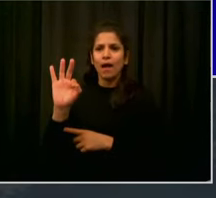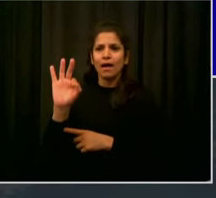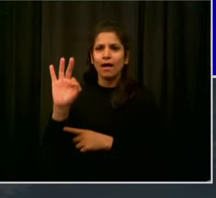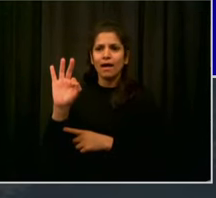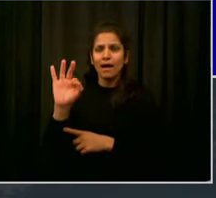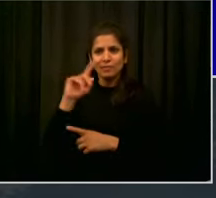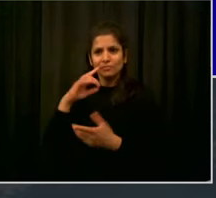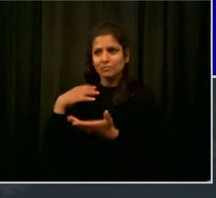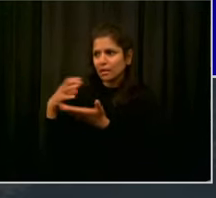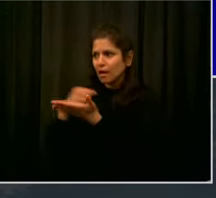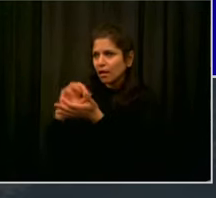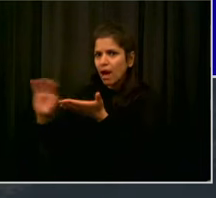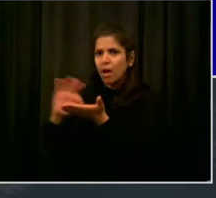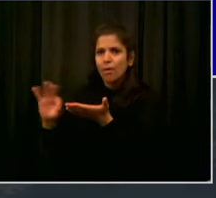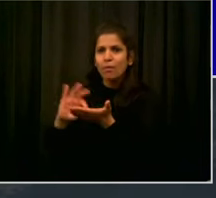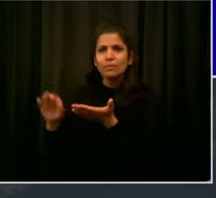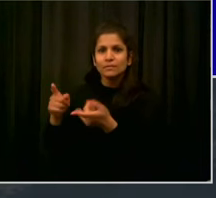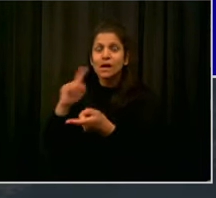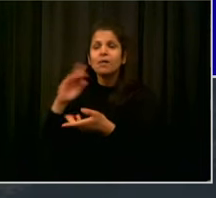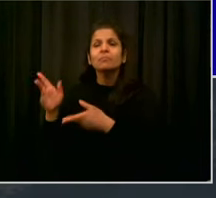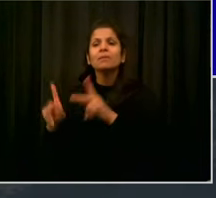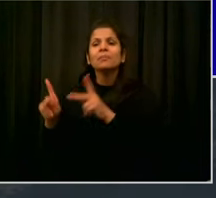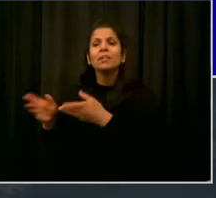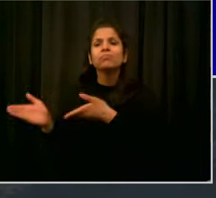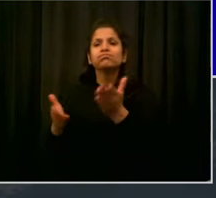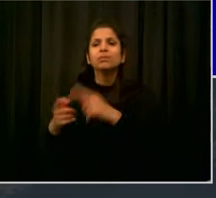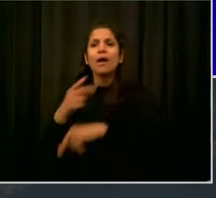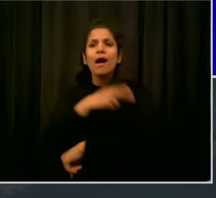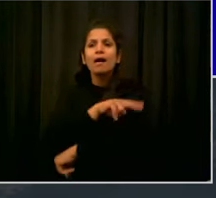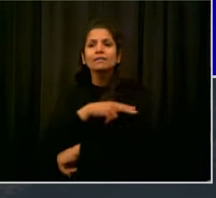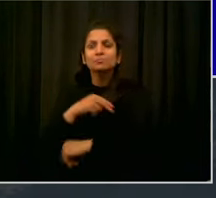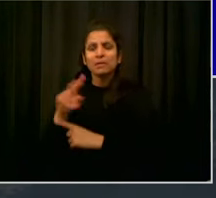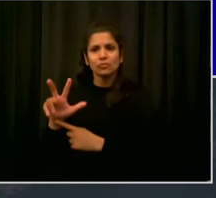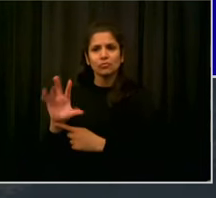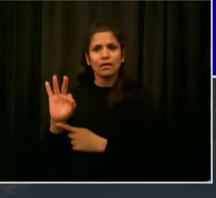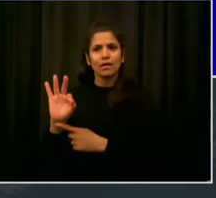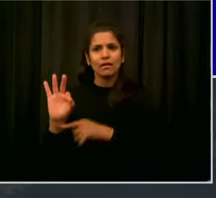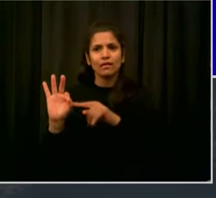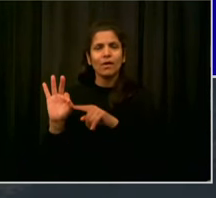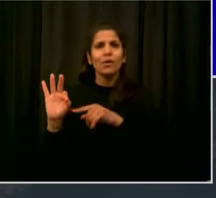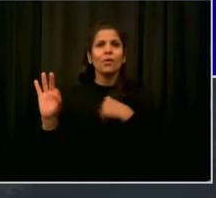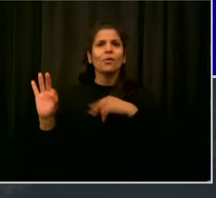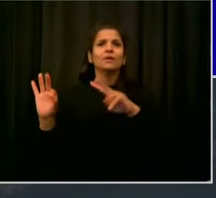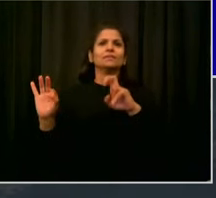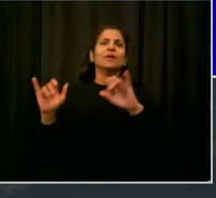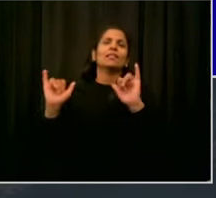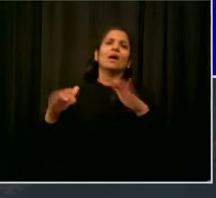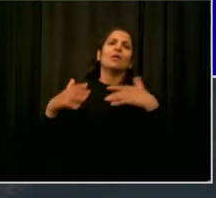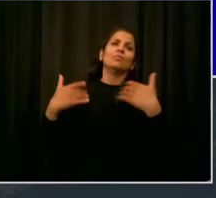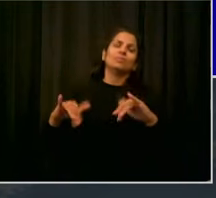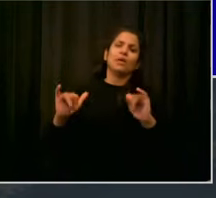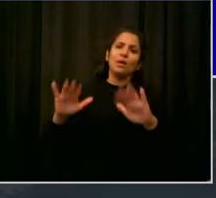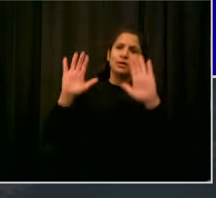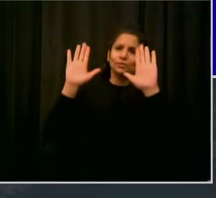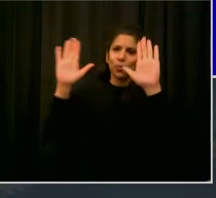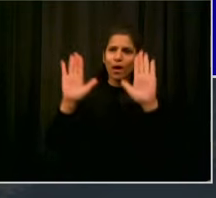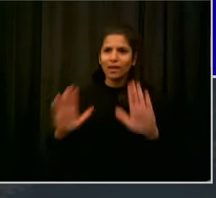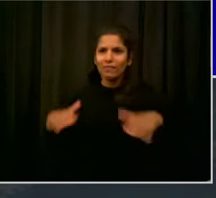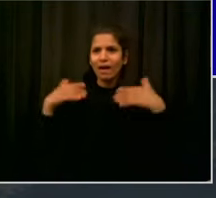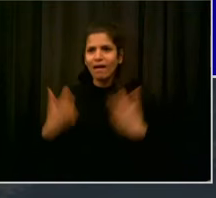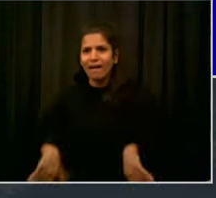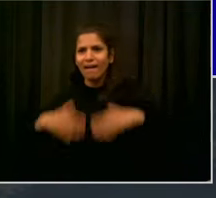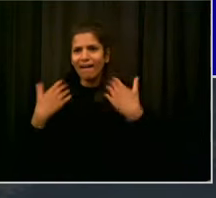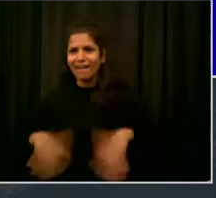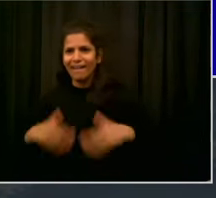39 for all of New York City went into the hospital for this day, 39 only. That is a